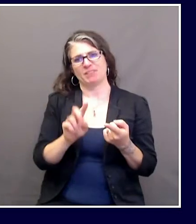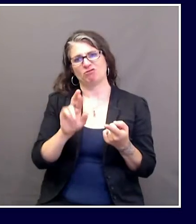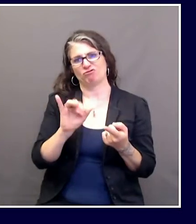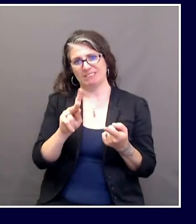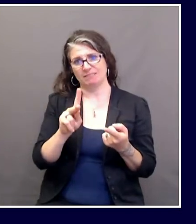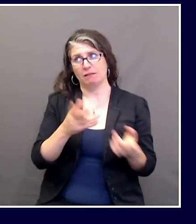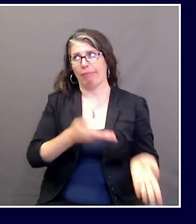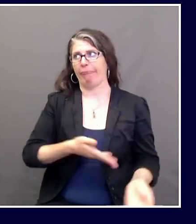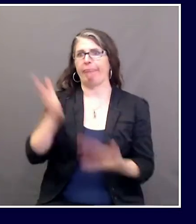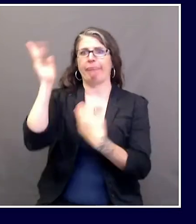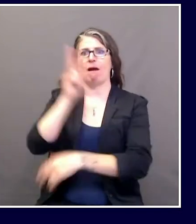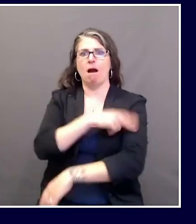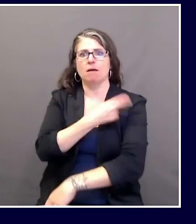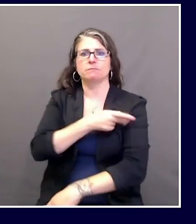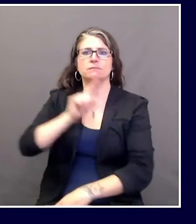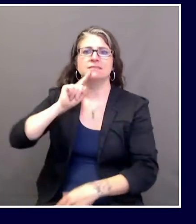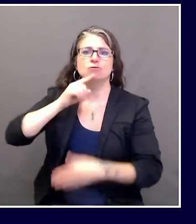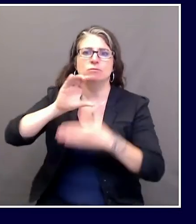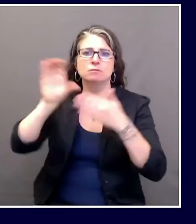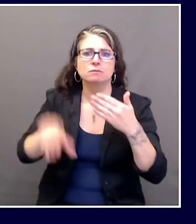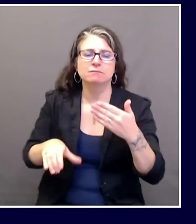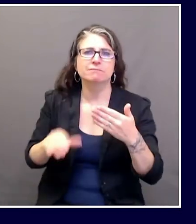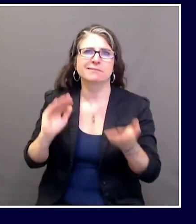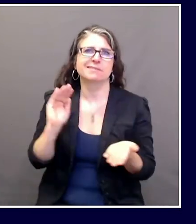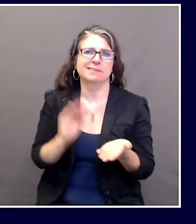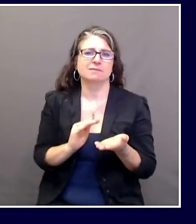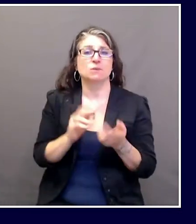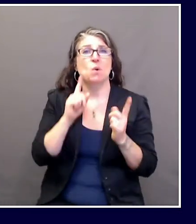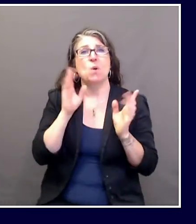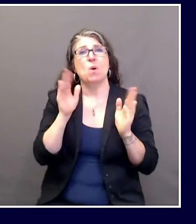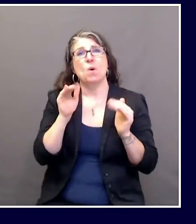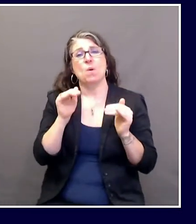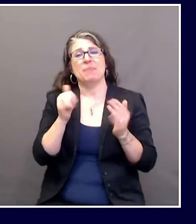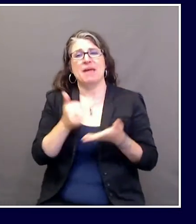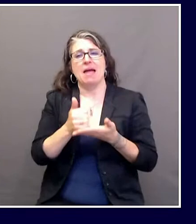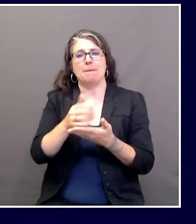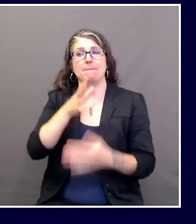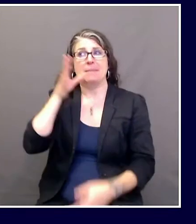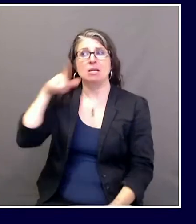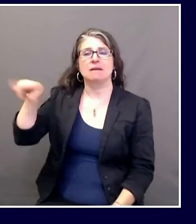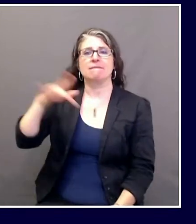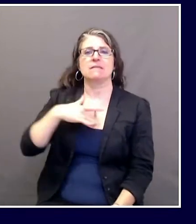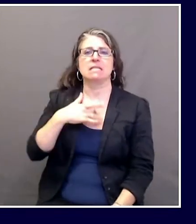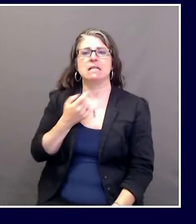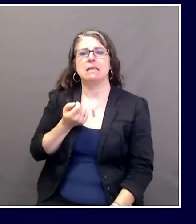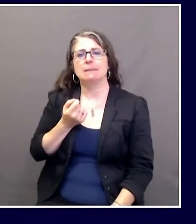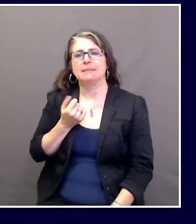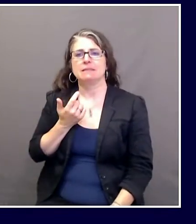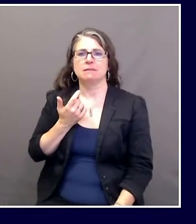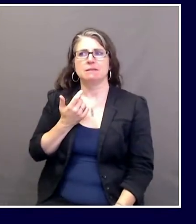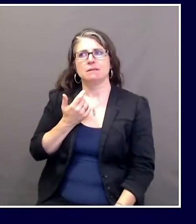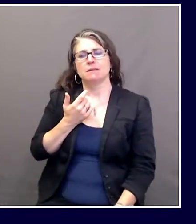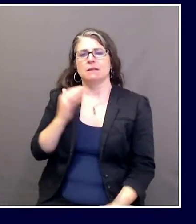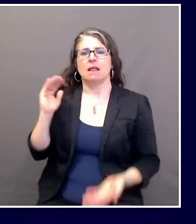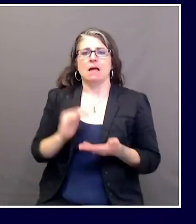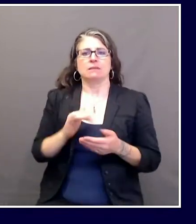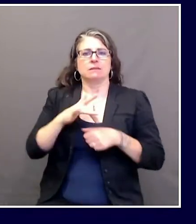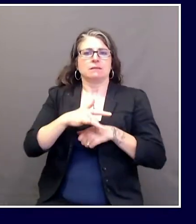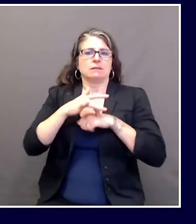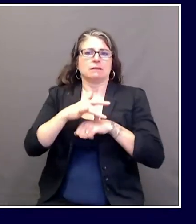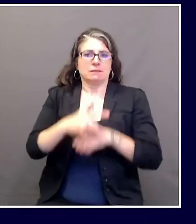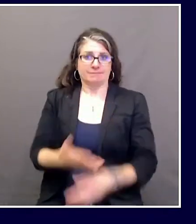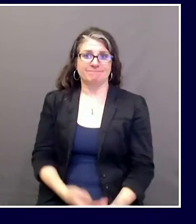feeling right now. And I'll just add, going back to the US CDC recommendations and state of Maine